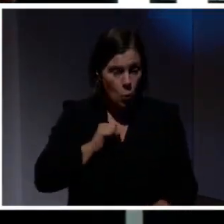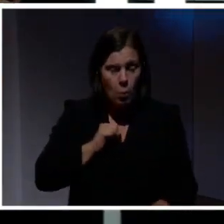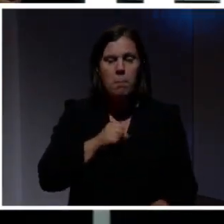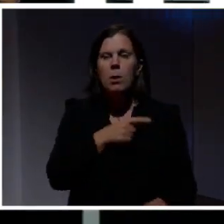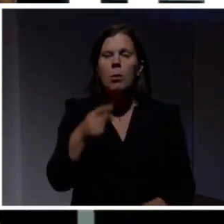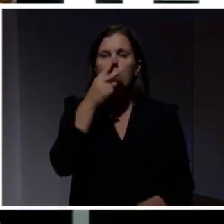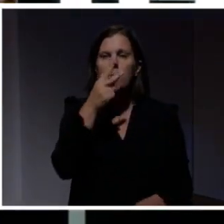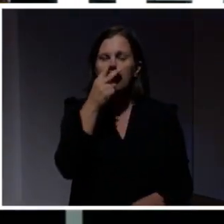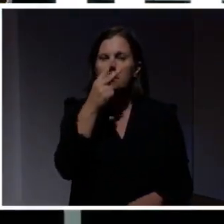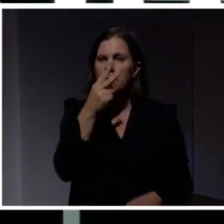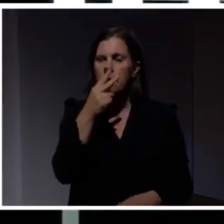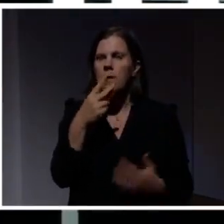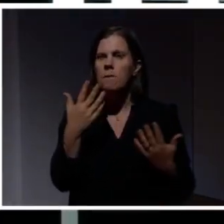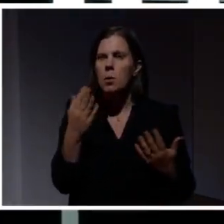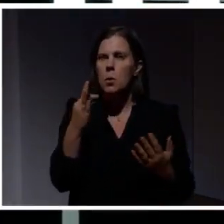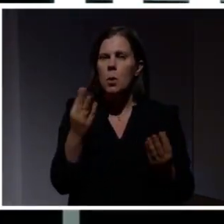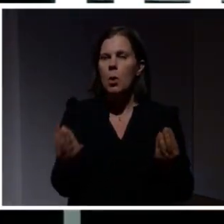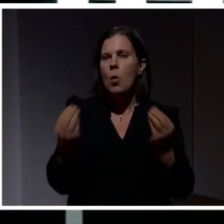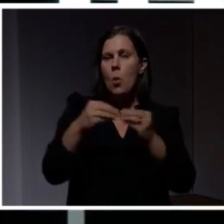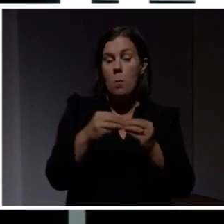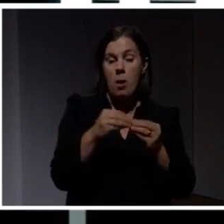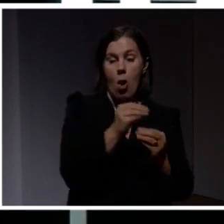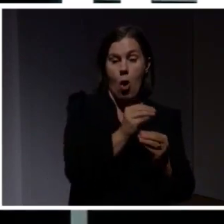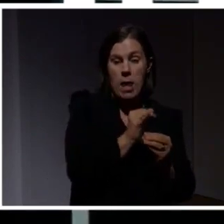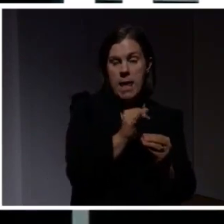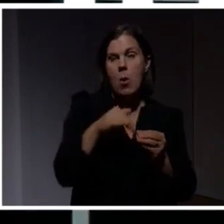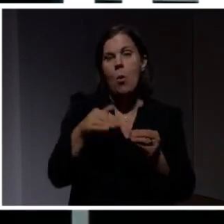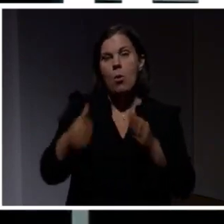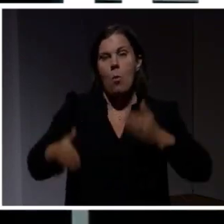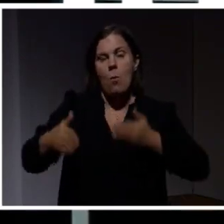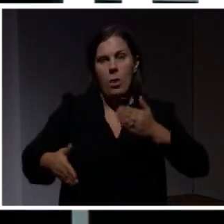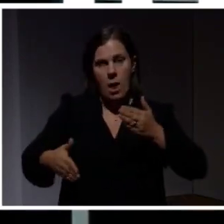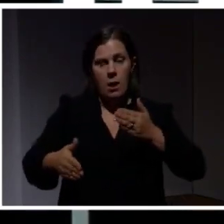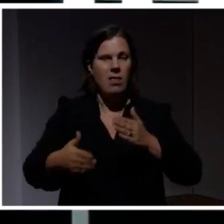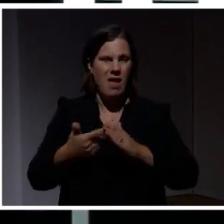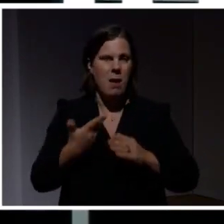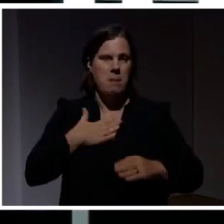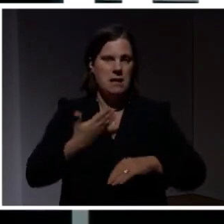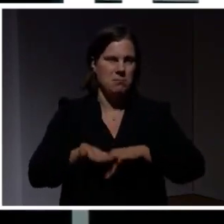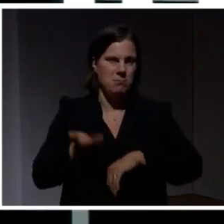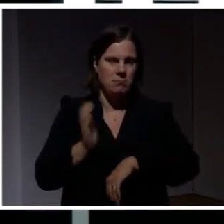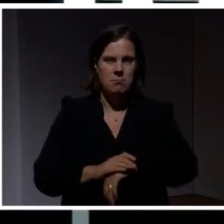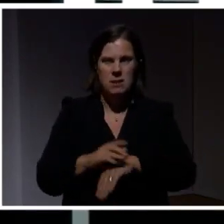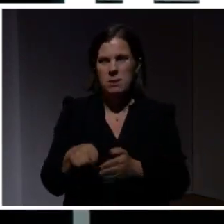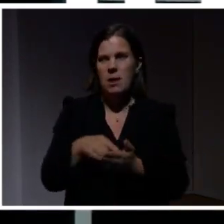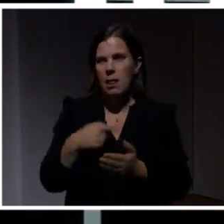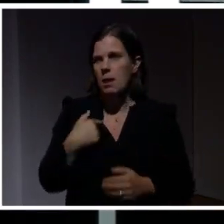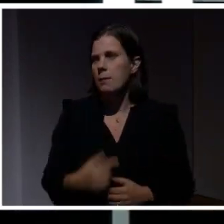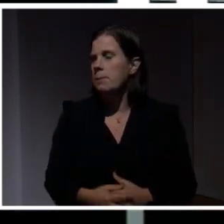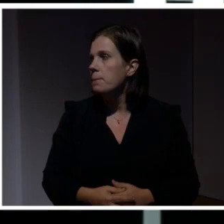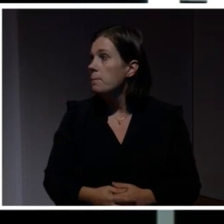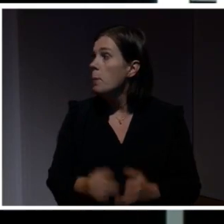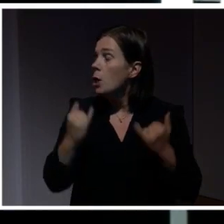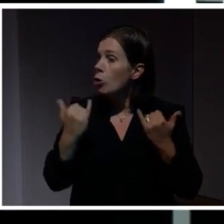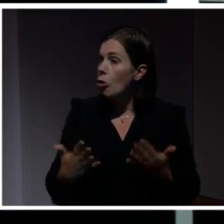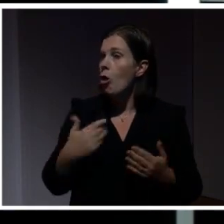particularly at how you combine AI and robotics. So that is kind of my specialization. But